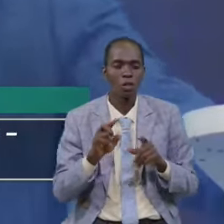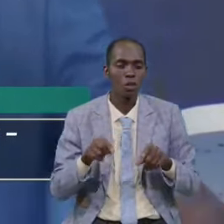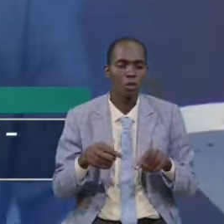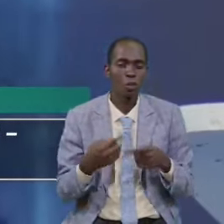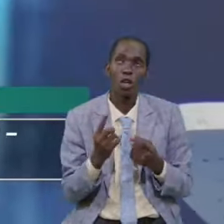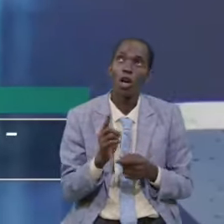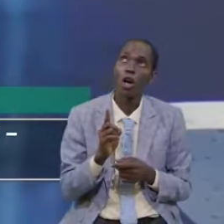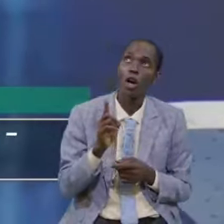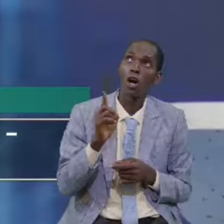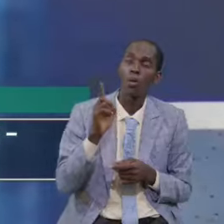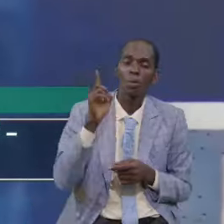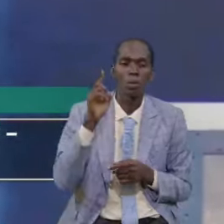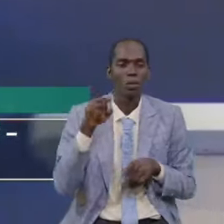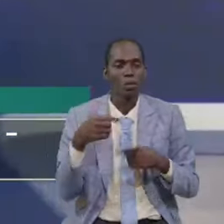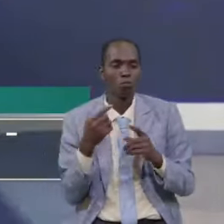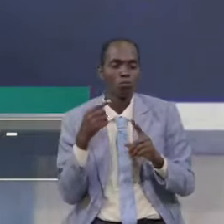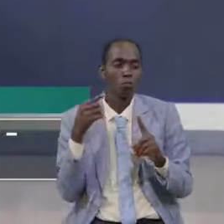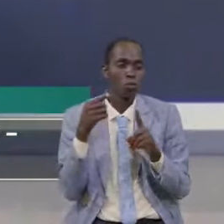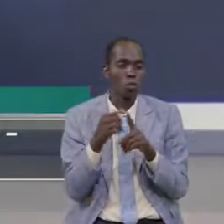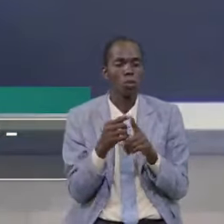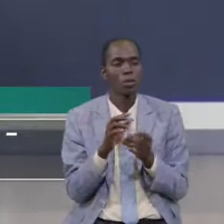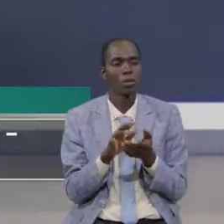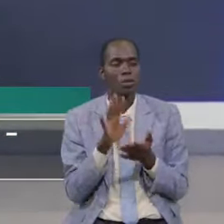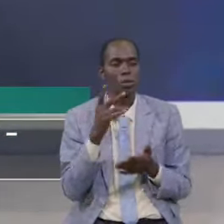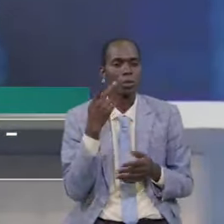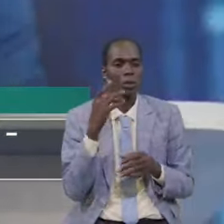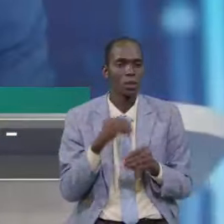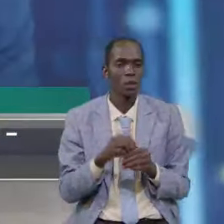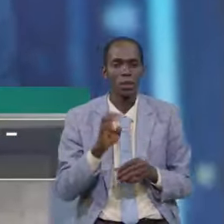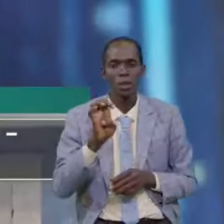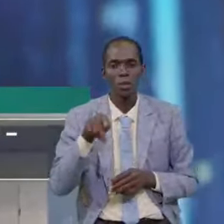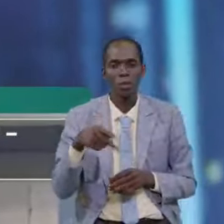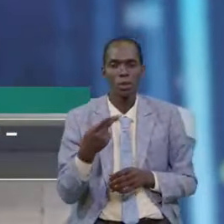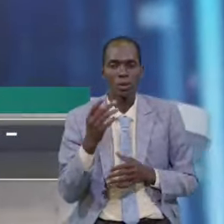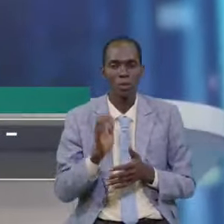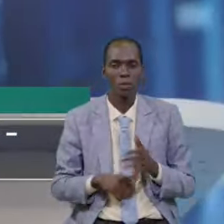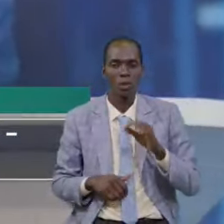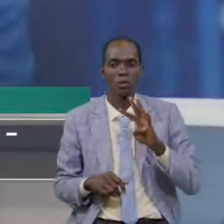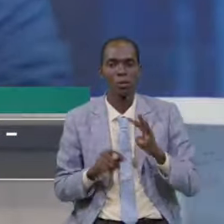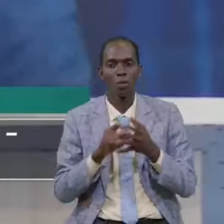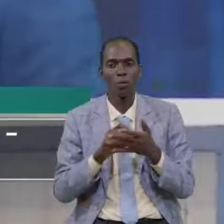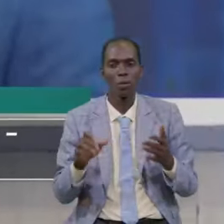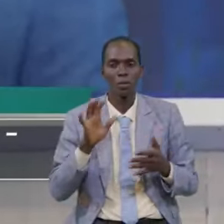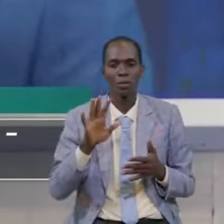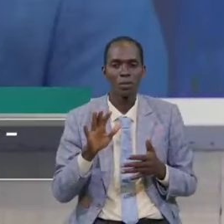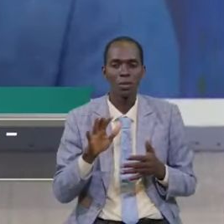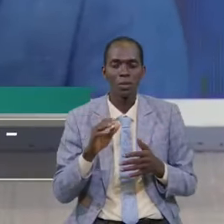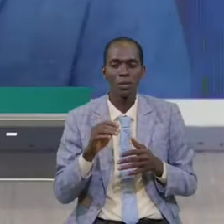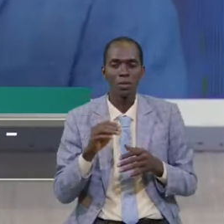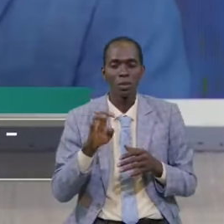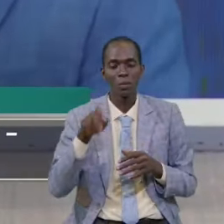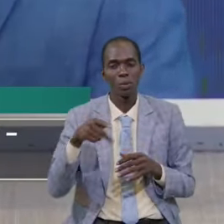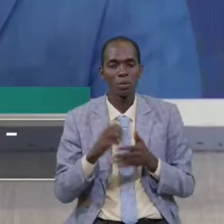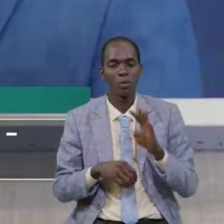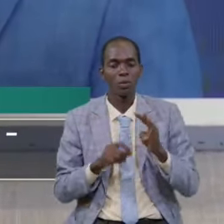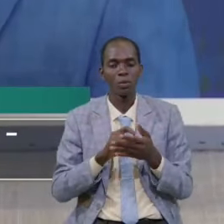glory. In Ephesians chapter 4, reading from verse 15, it says, but speaking the truth in